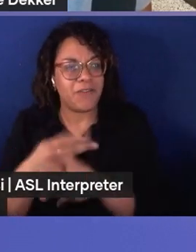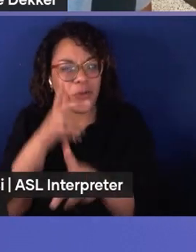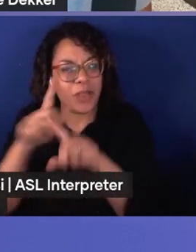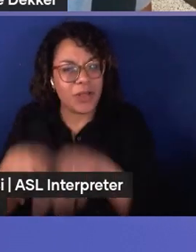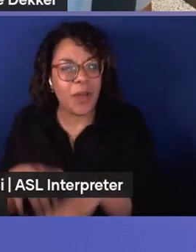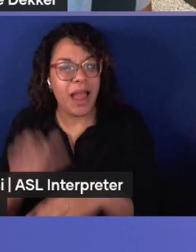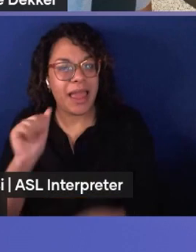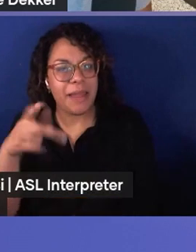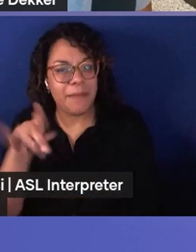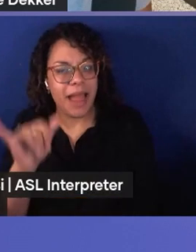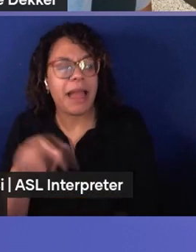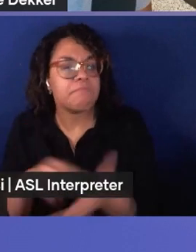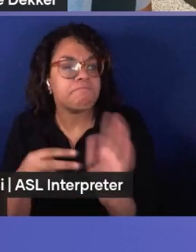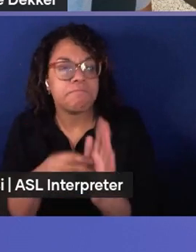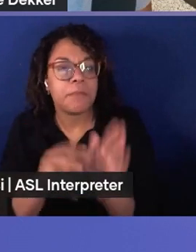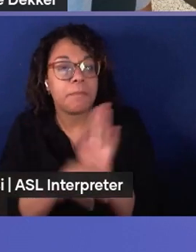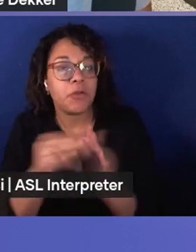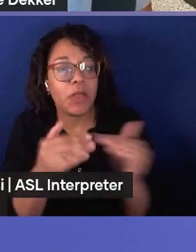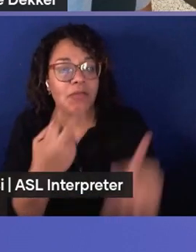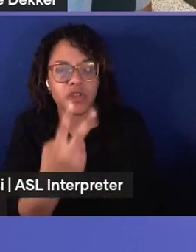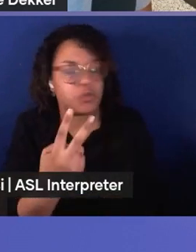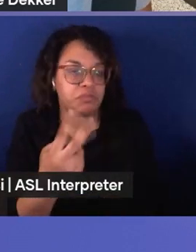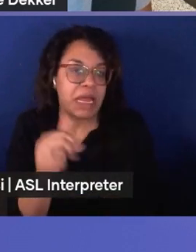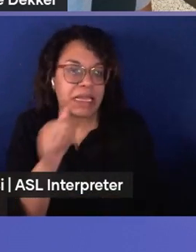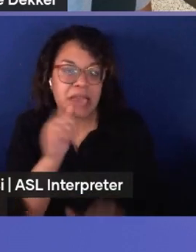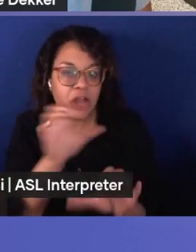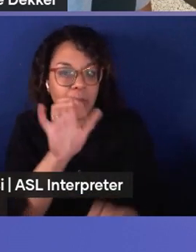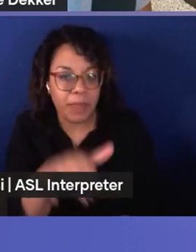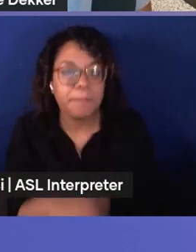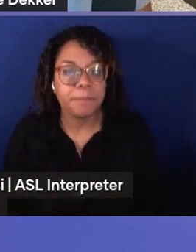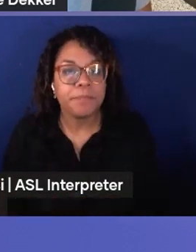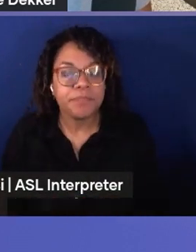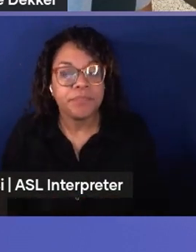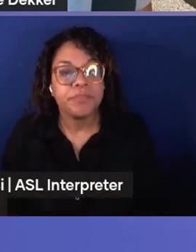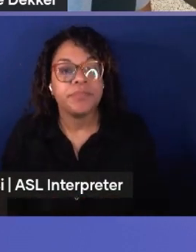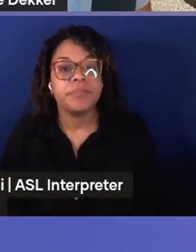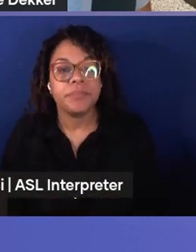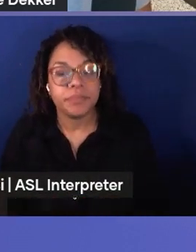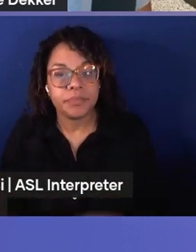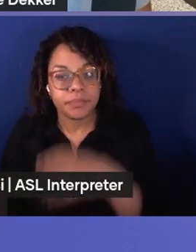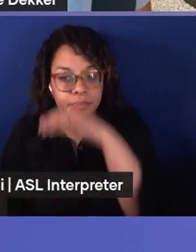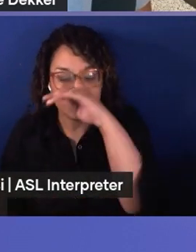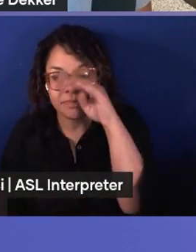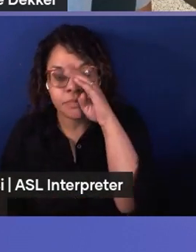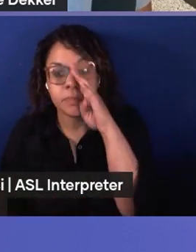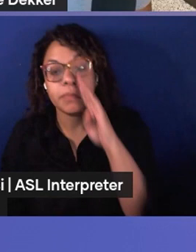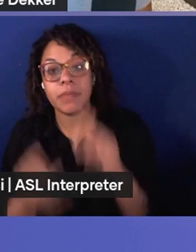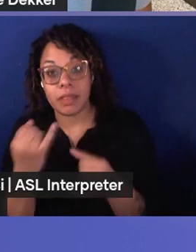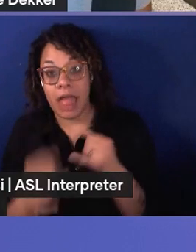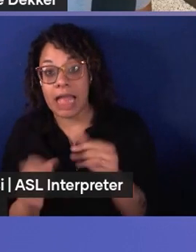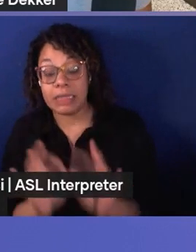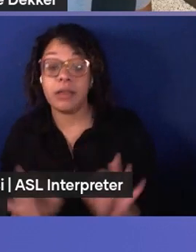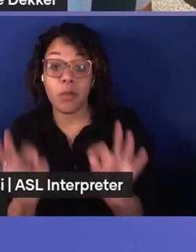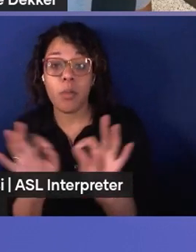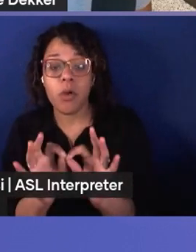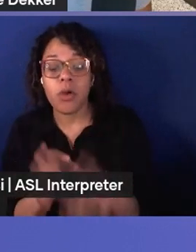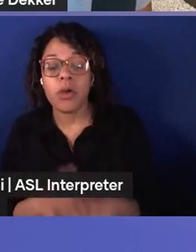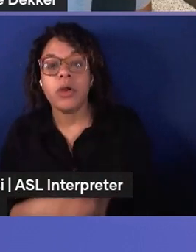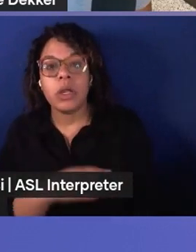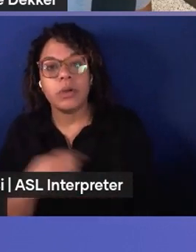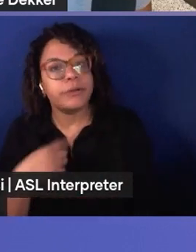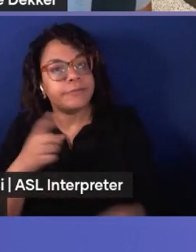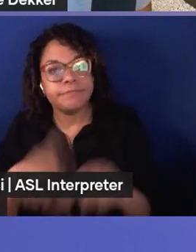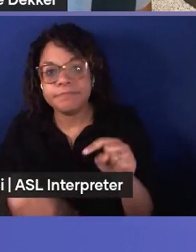in the maturity level 2. And lastly, and I think pretty importantly, we're unable to